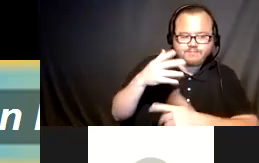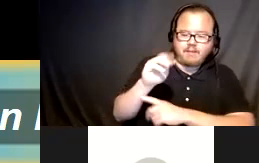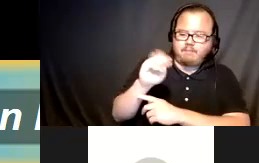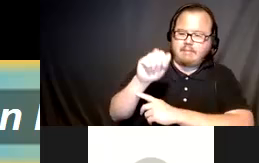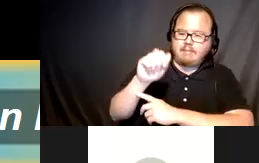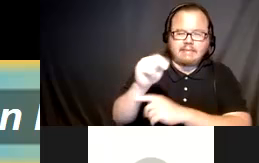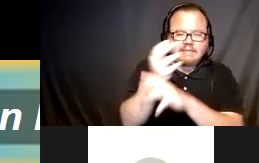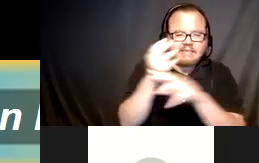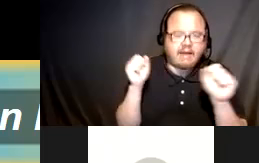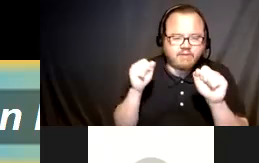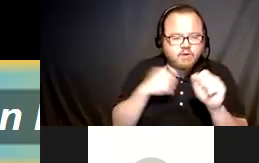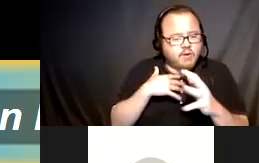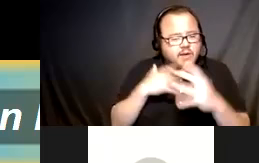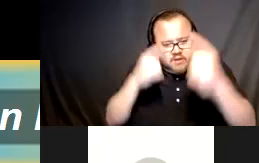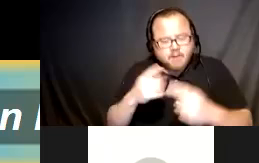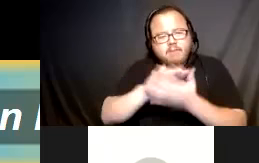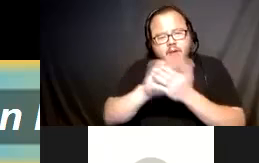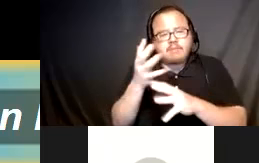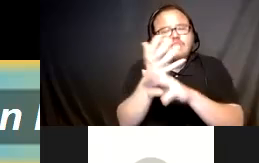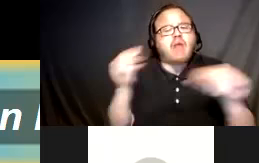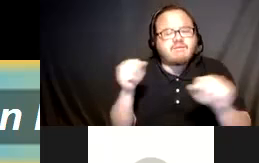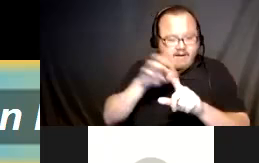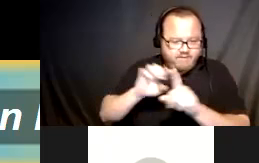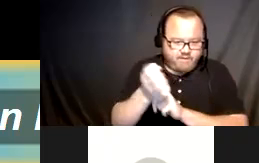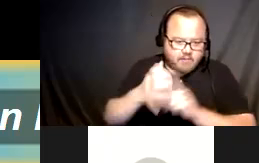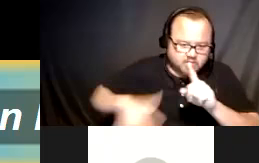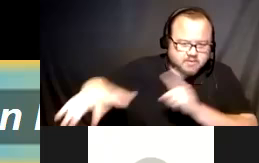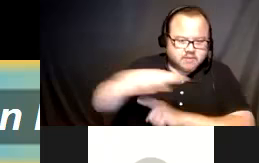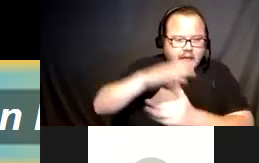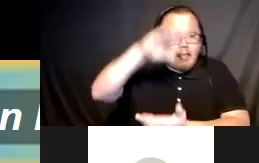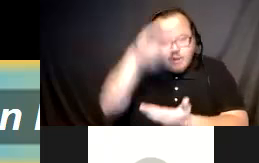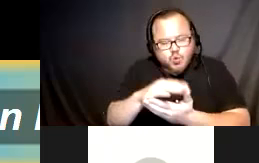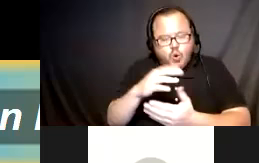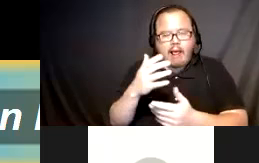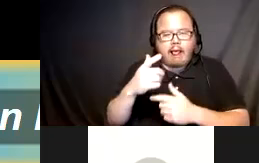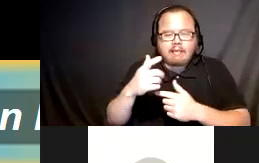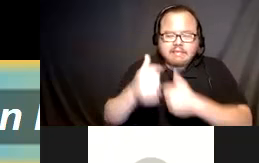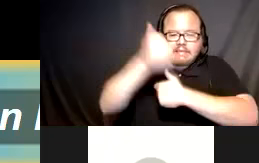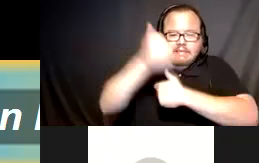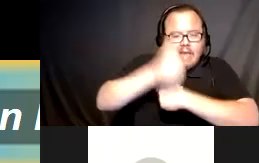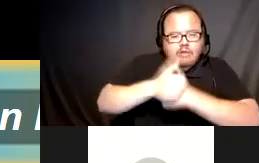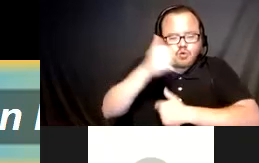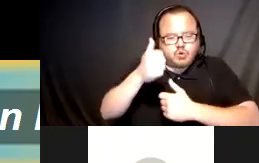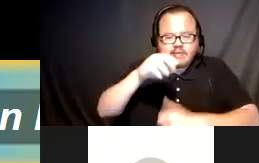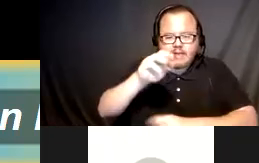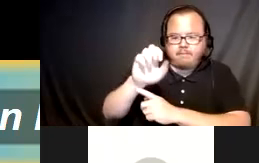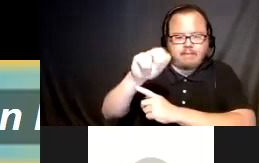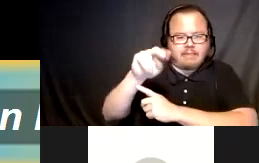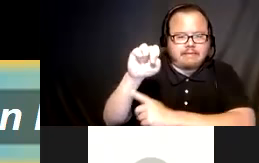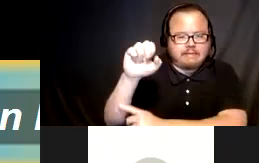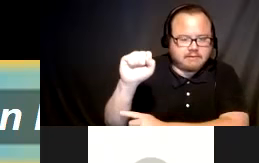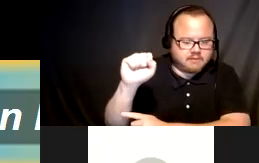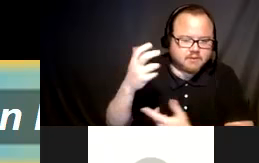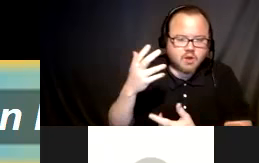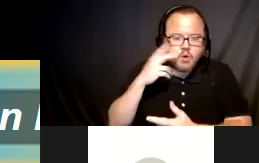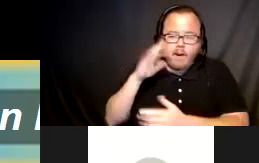on the objectives of creating safe environments by reducing lethal means and identifying community and business partners